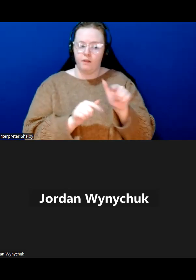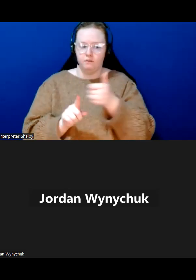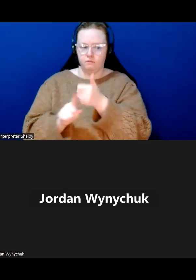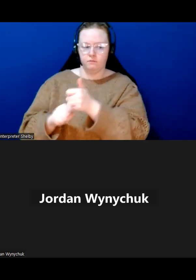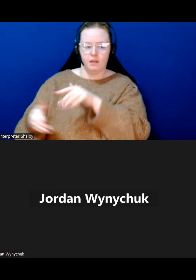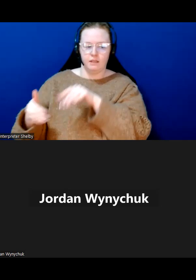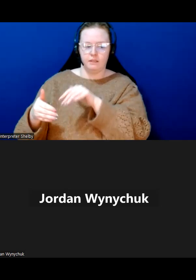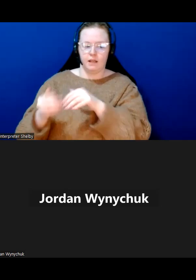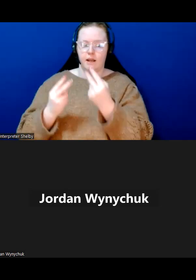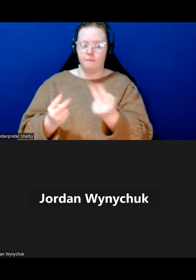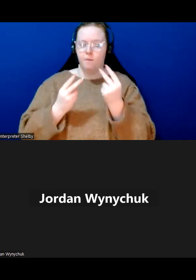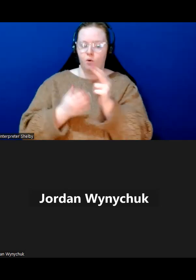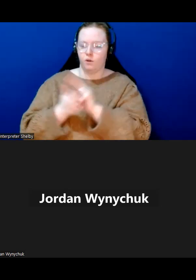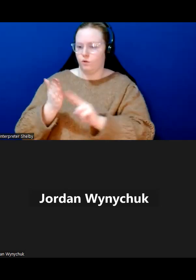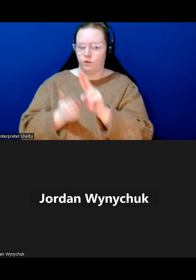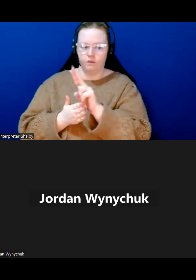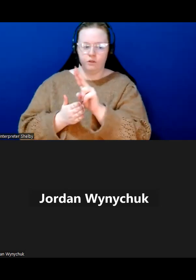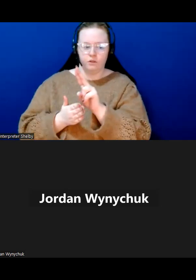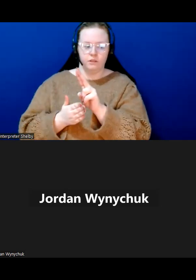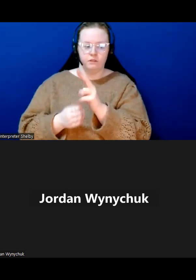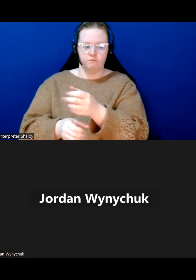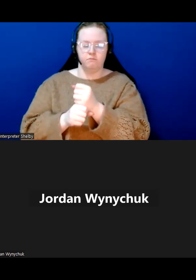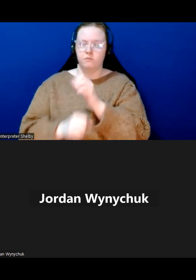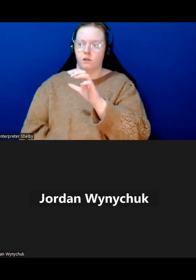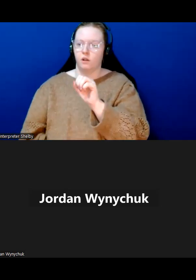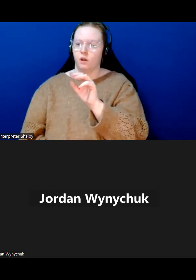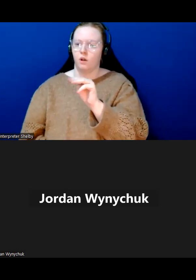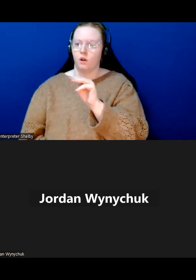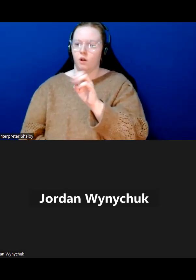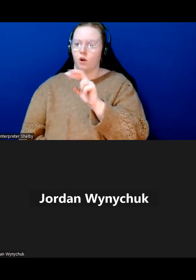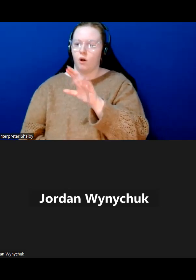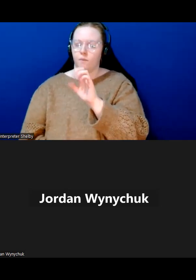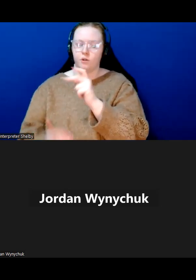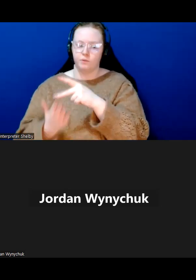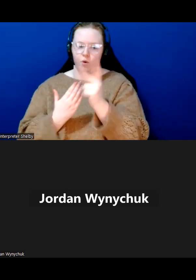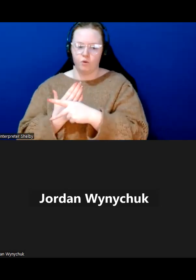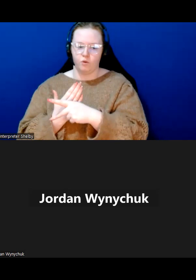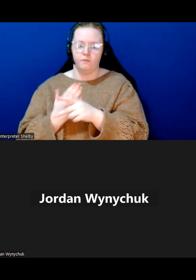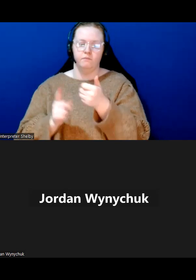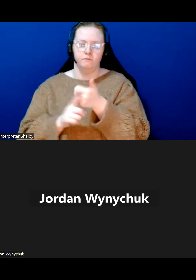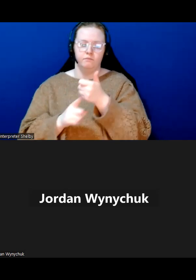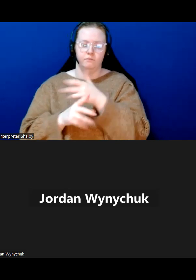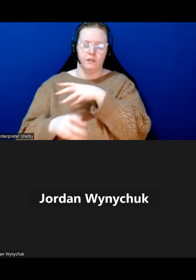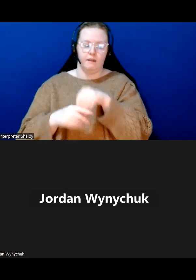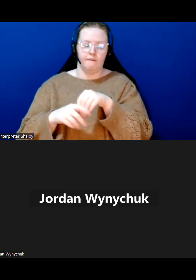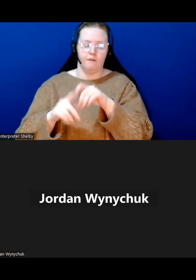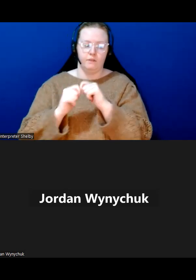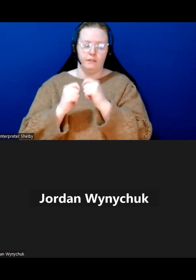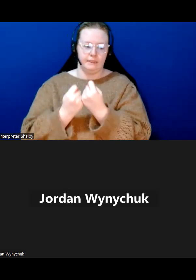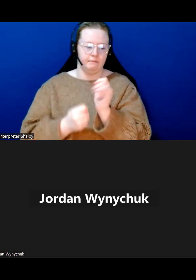While pursuing her degree, she was part of the Enactus Memorial team. Through Enactus, SucSeed was